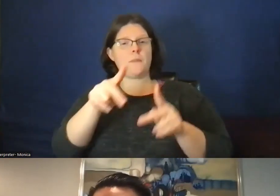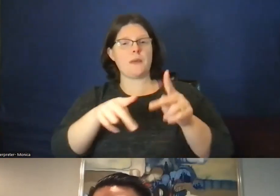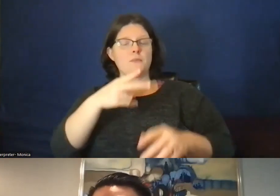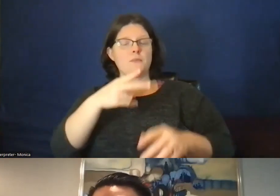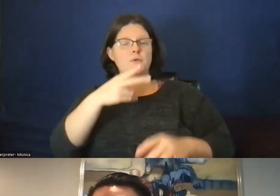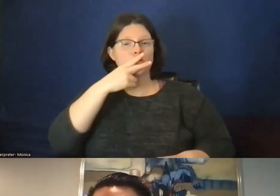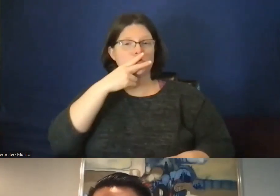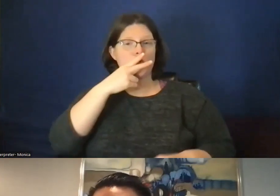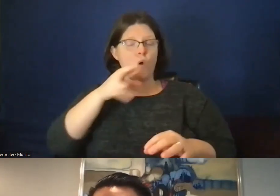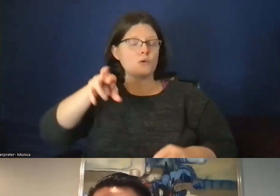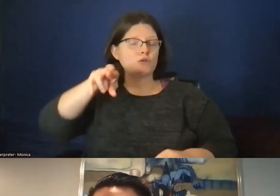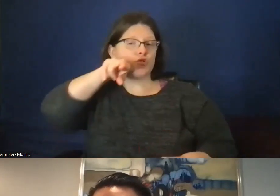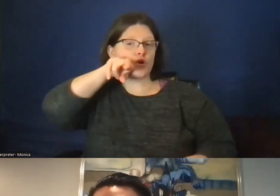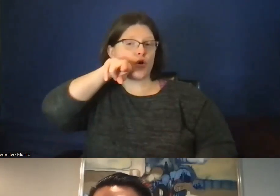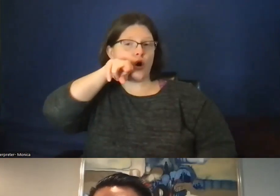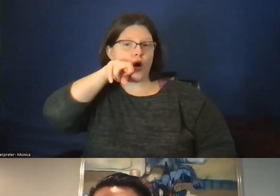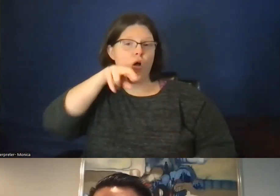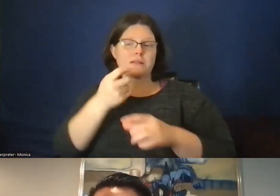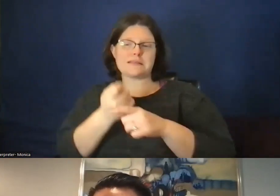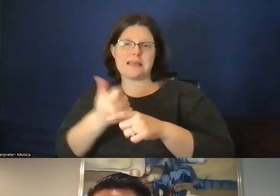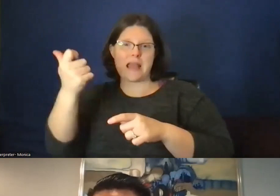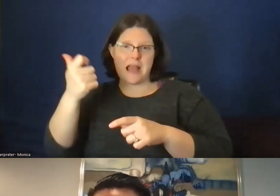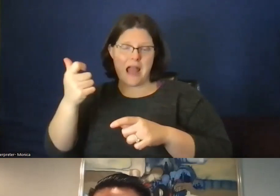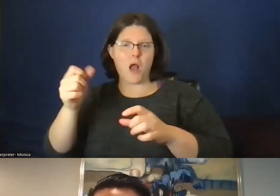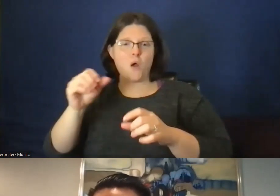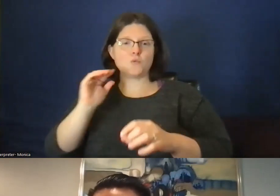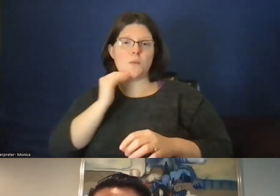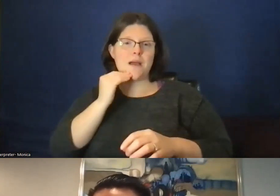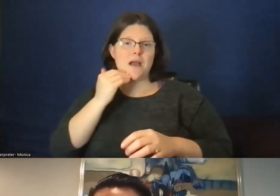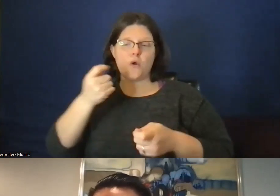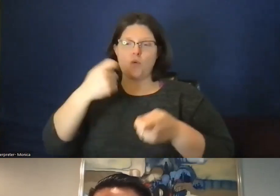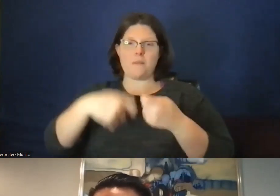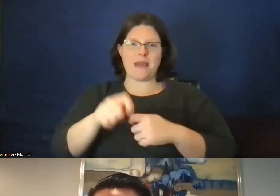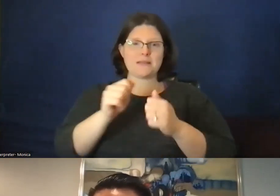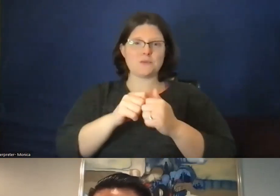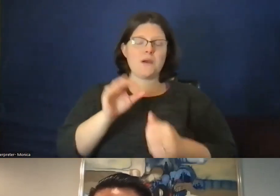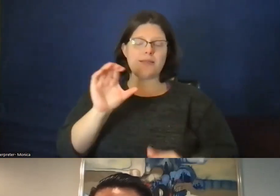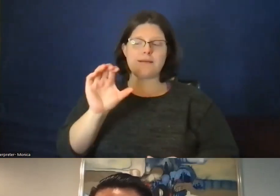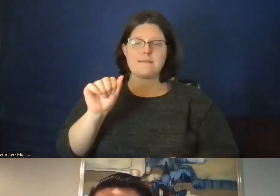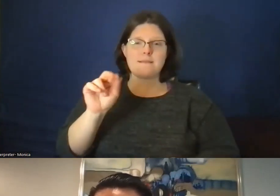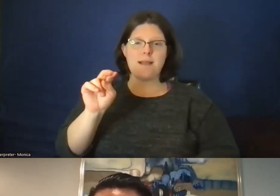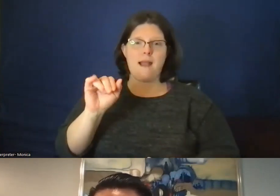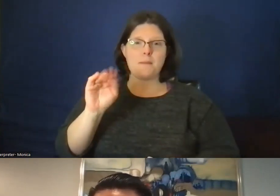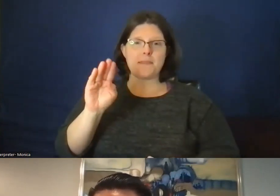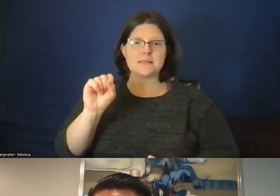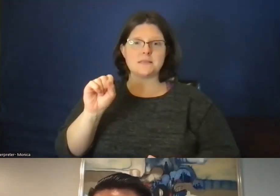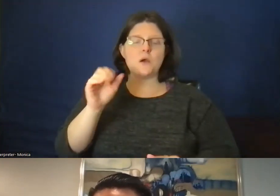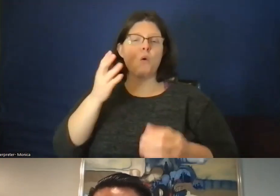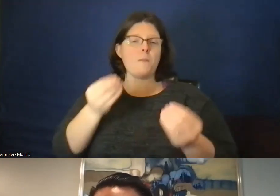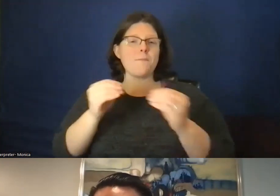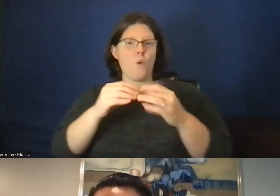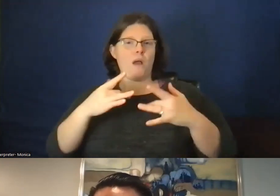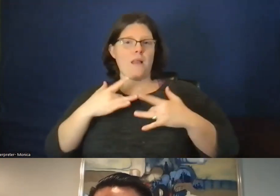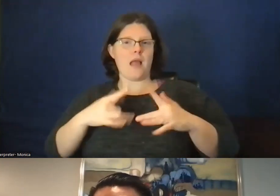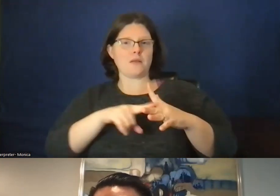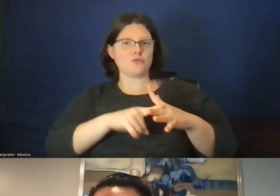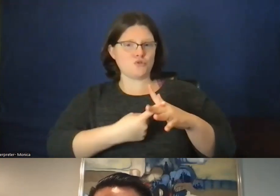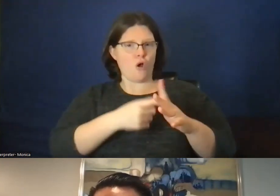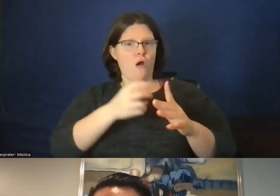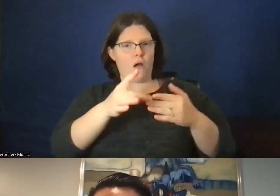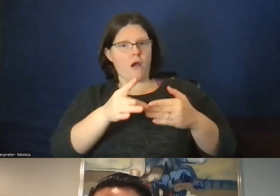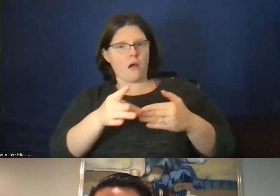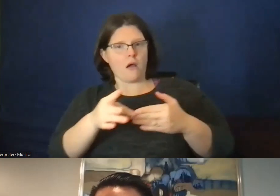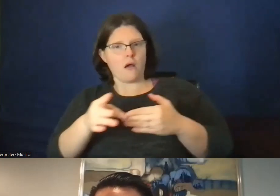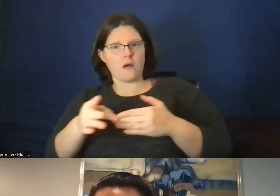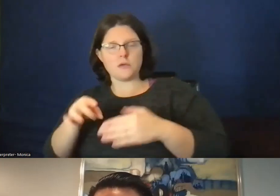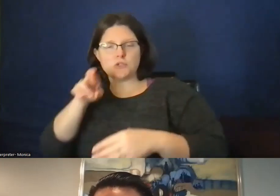cigars, with the tobacco removed and replaced with cannabis are more likely to start smoking cigars. Is there any